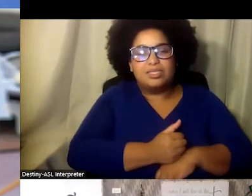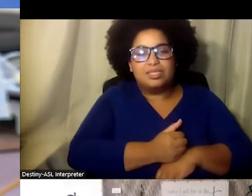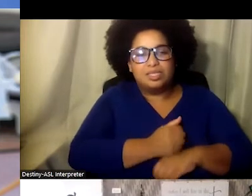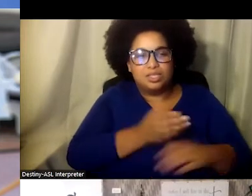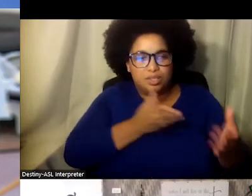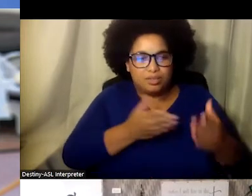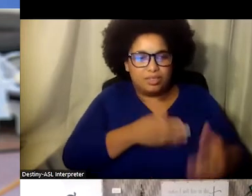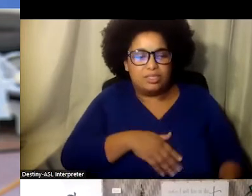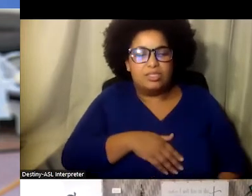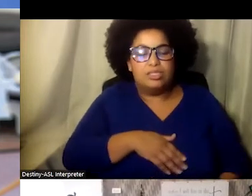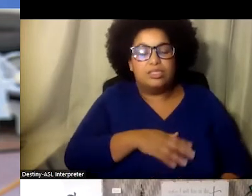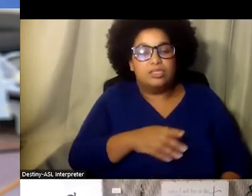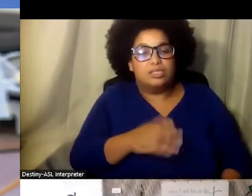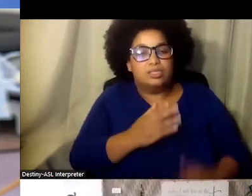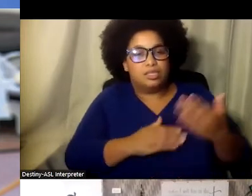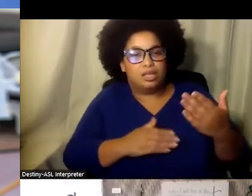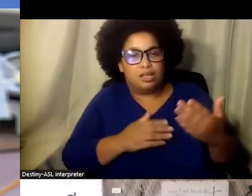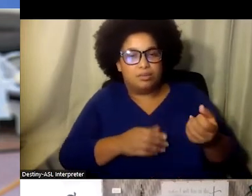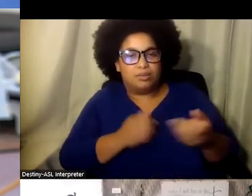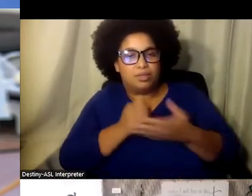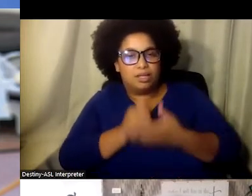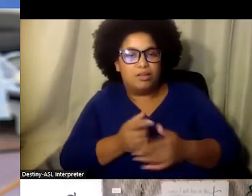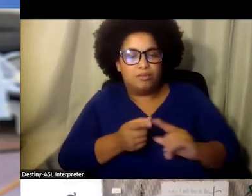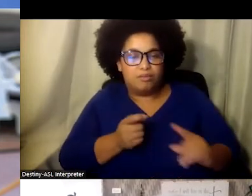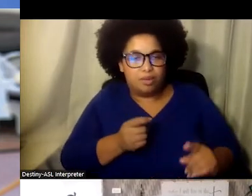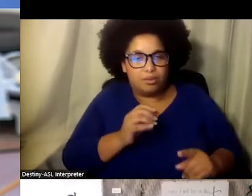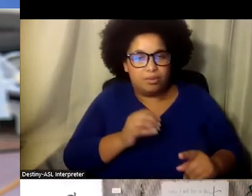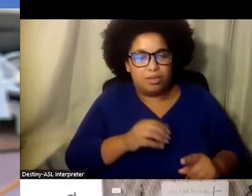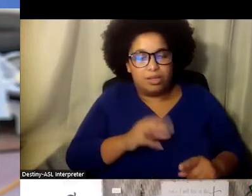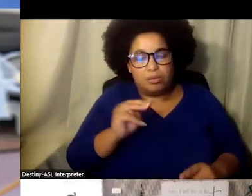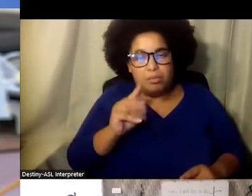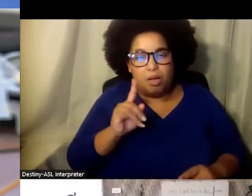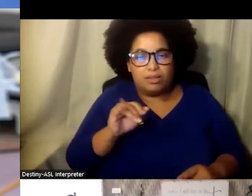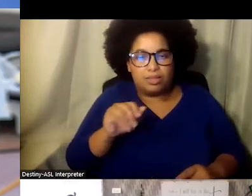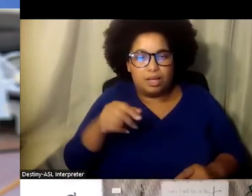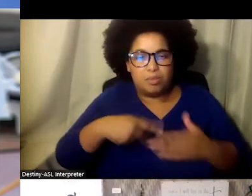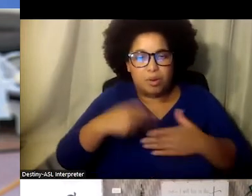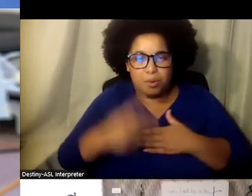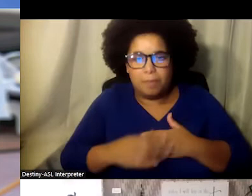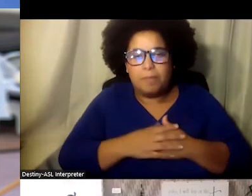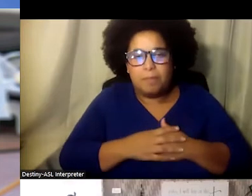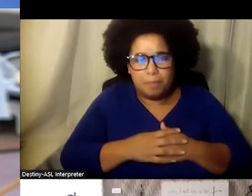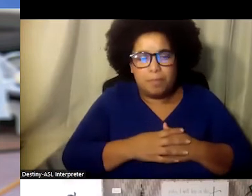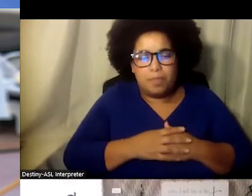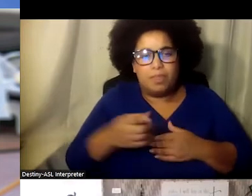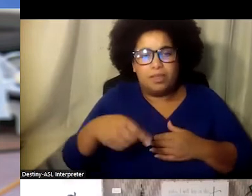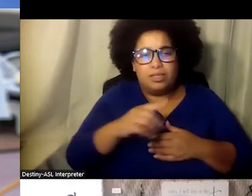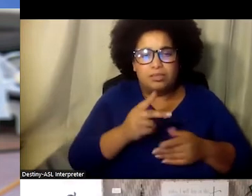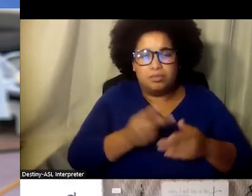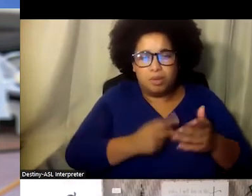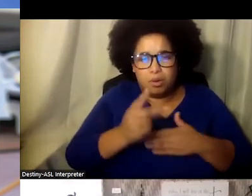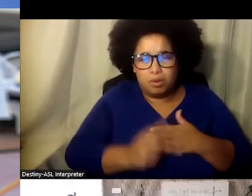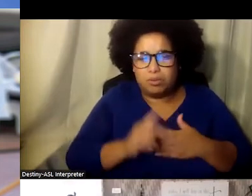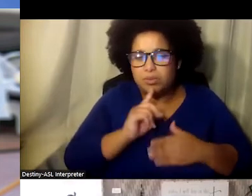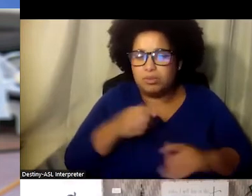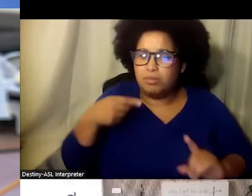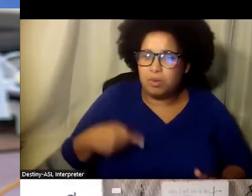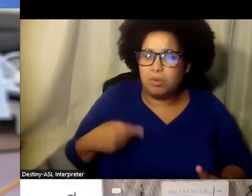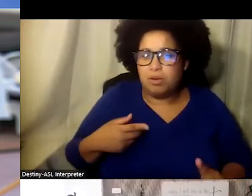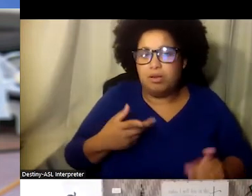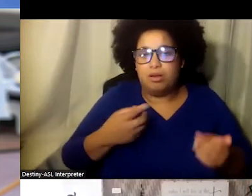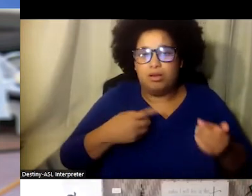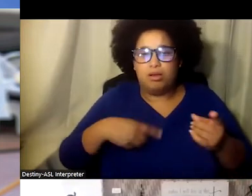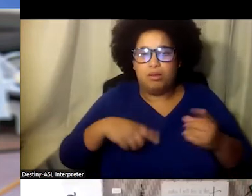also get support through the Multipurpose Senior Services programs. These programs are all about getting to